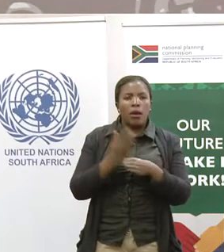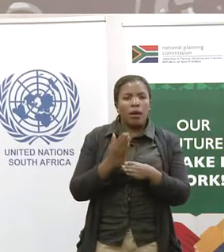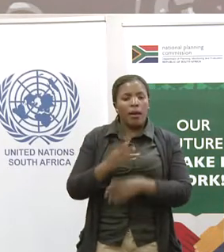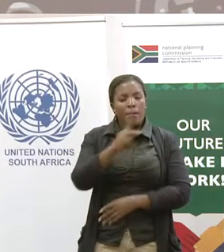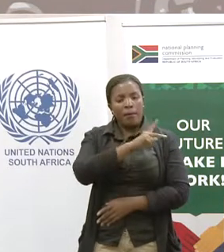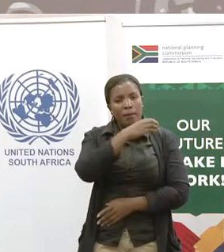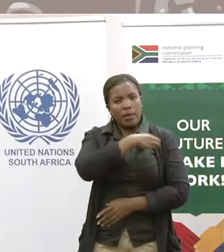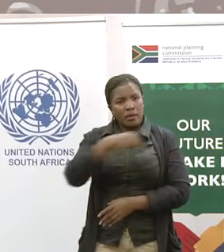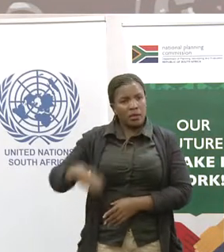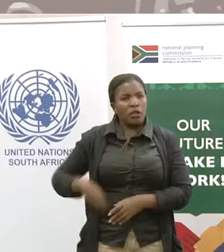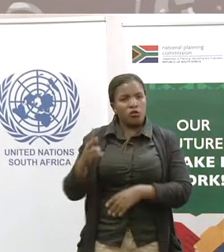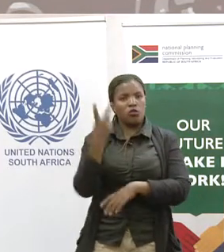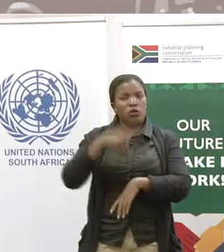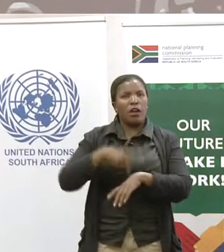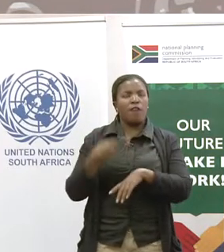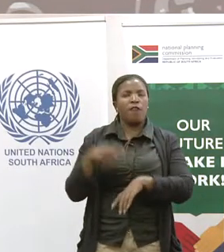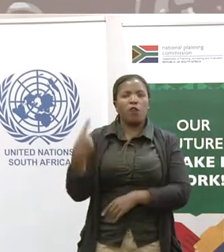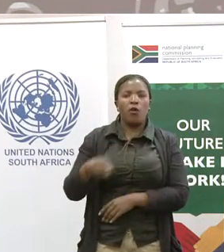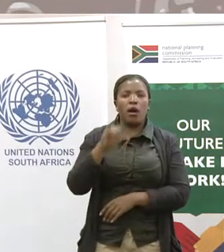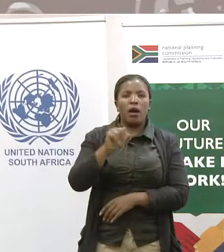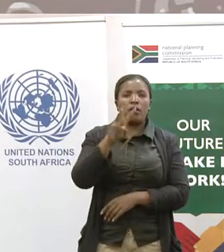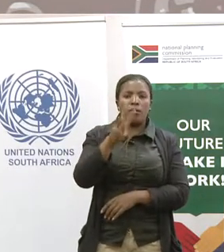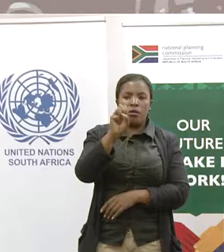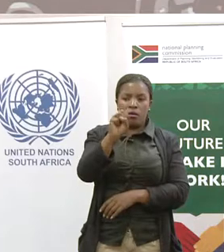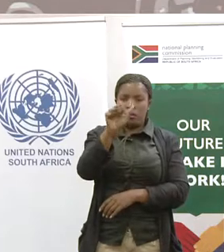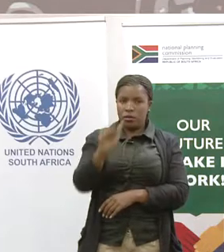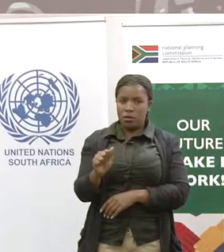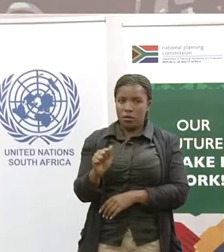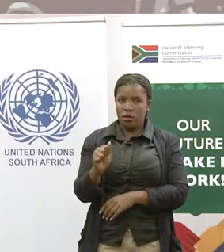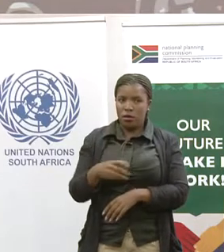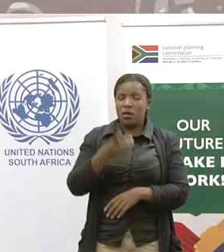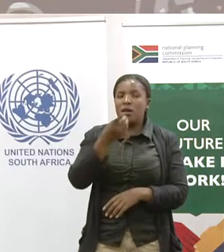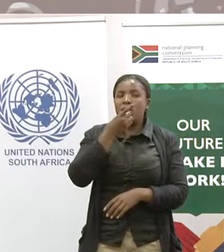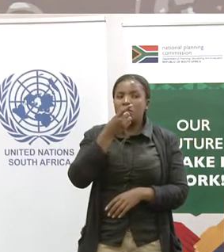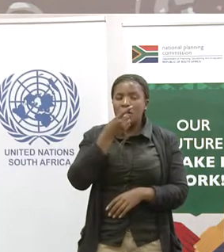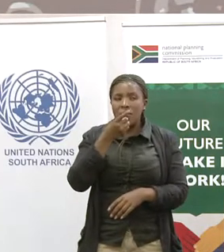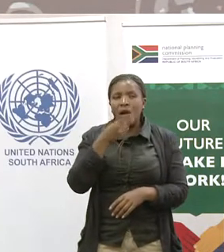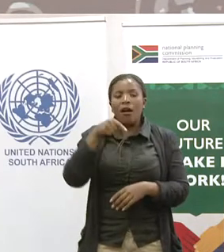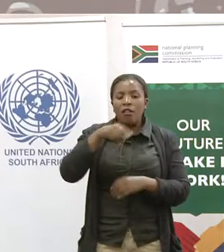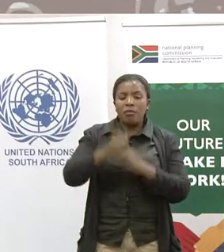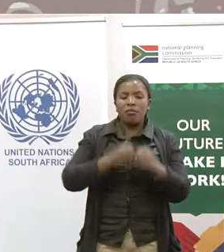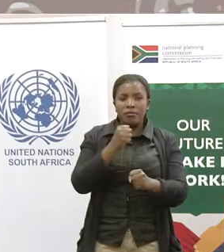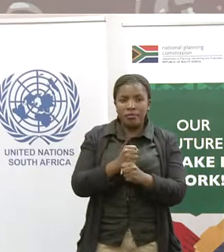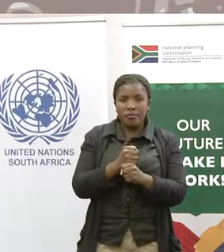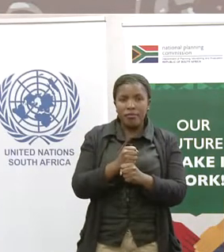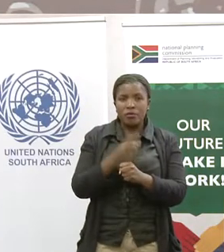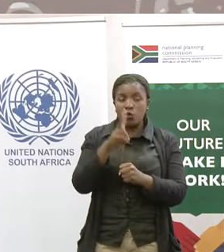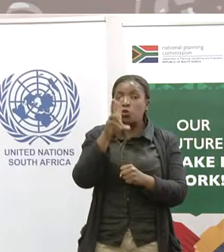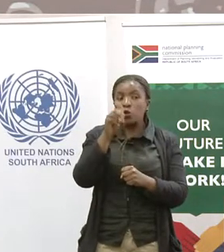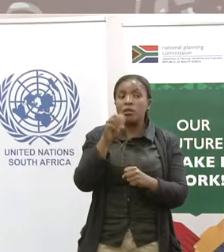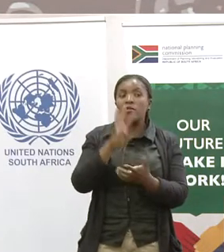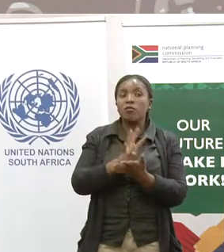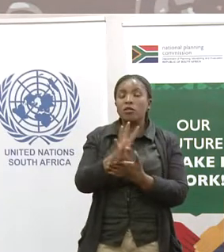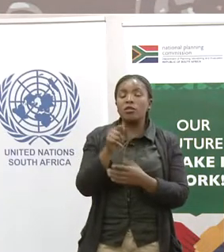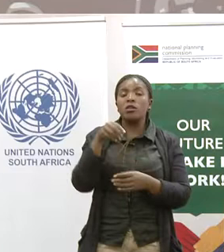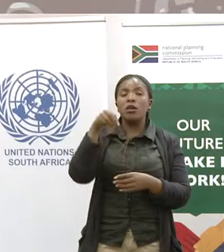of IWF SA. On 28 December 2014, Dr. Vuyo Mahlathi received the Mail and Guardian Southern